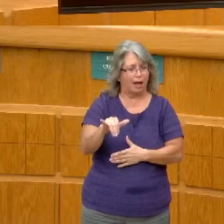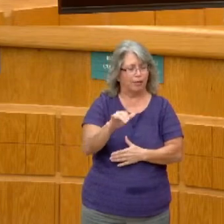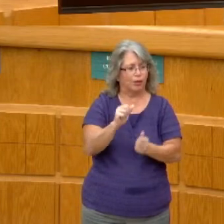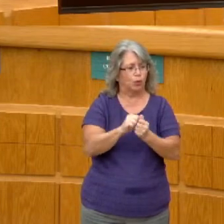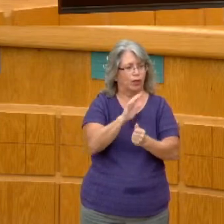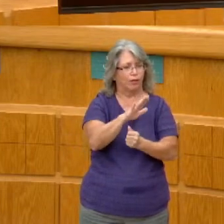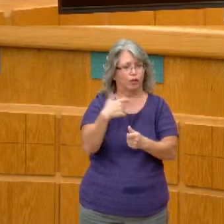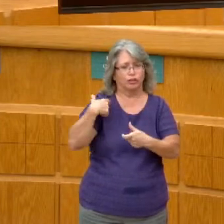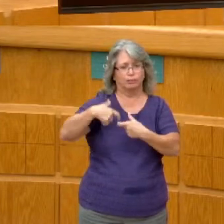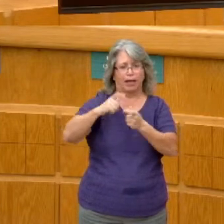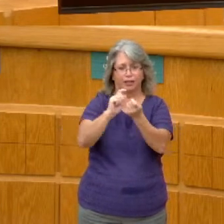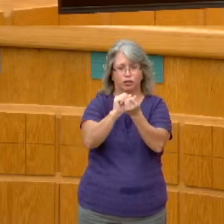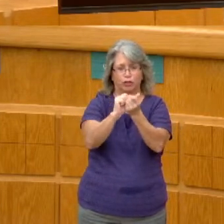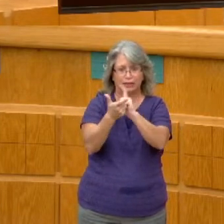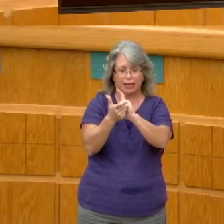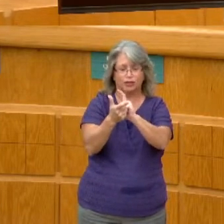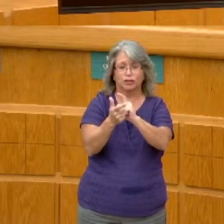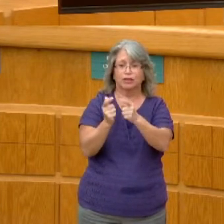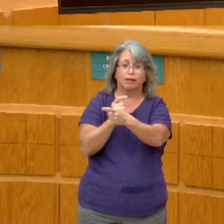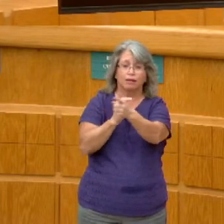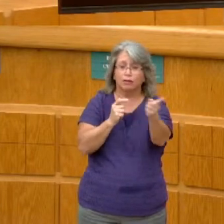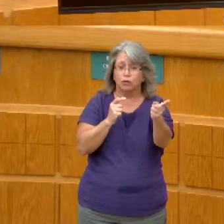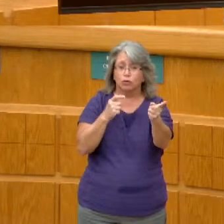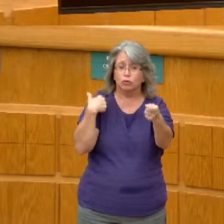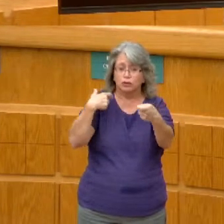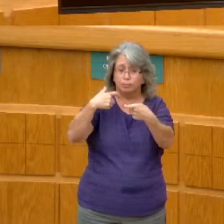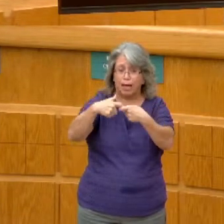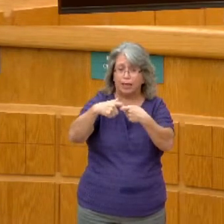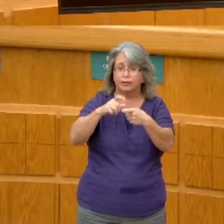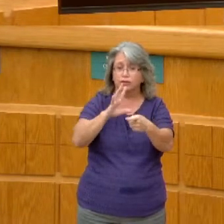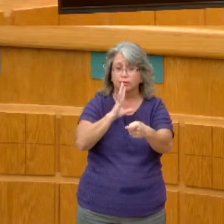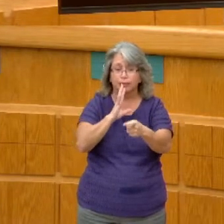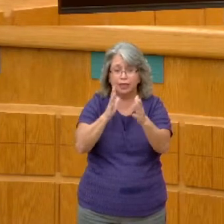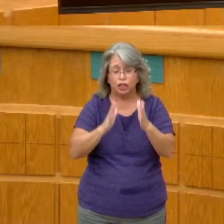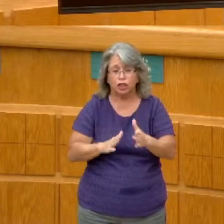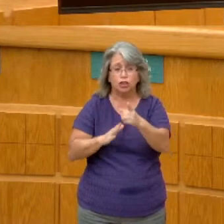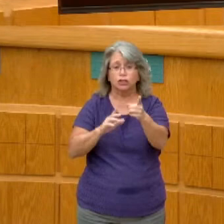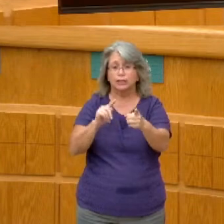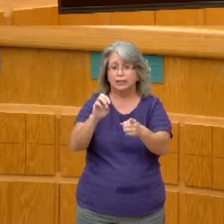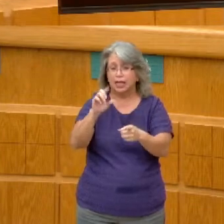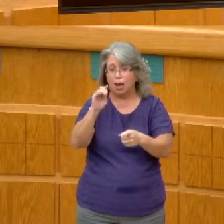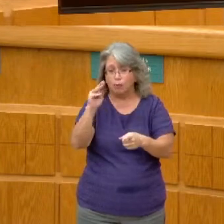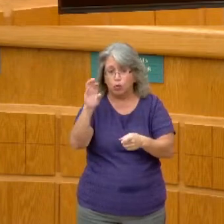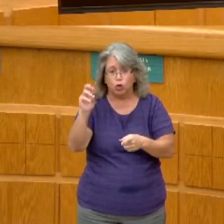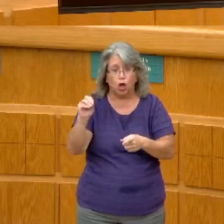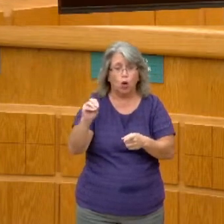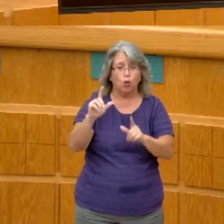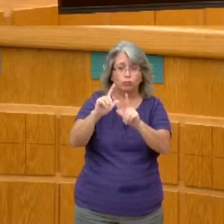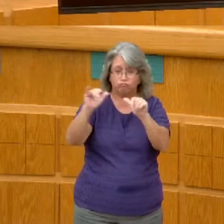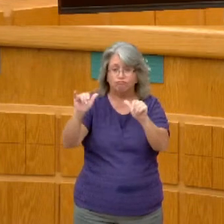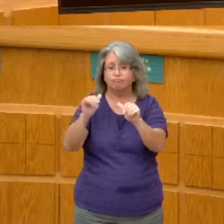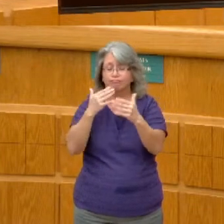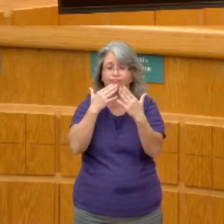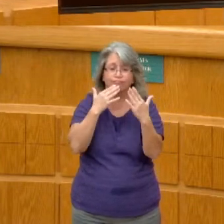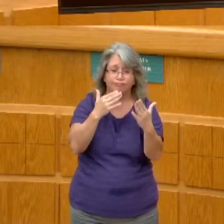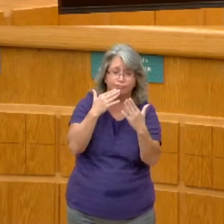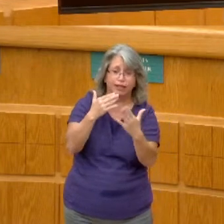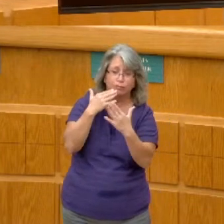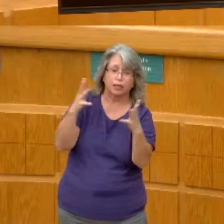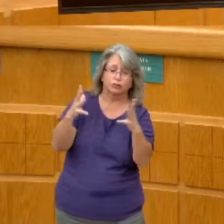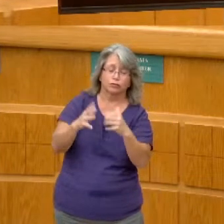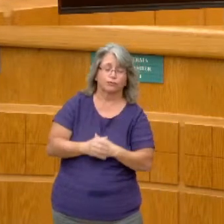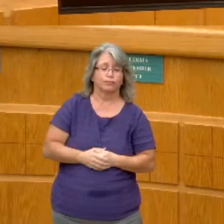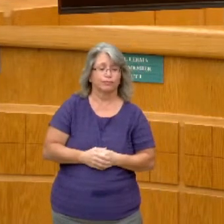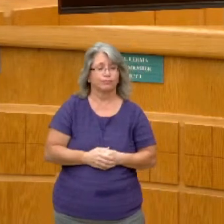provides, and to our Spanish-speaking community, Telemundo Univision, muchísimas gracias. I'd also like to